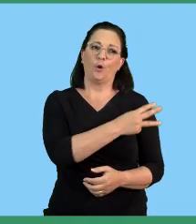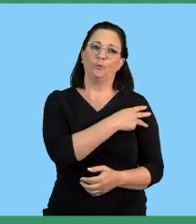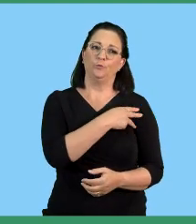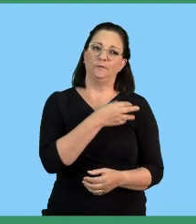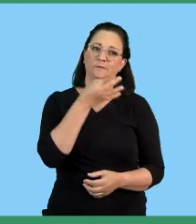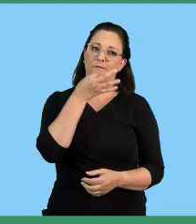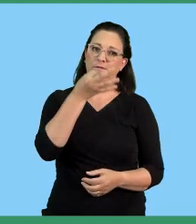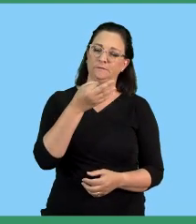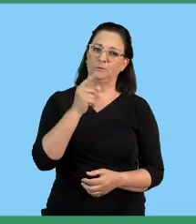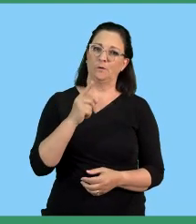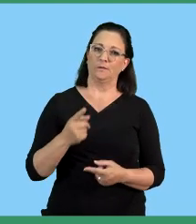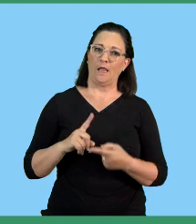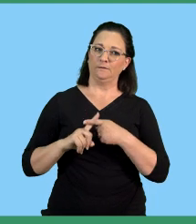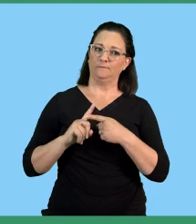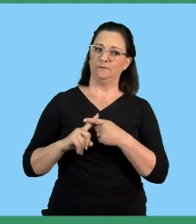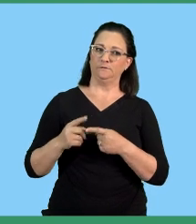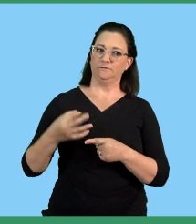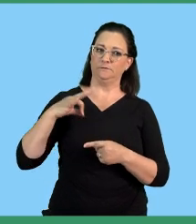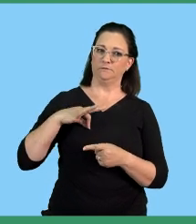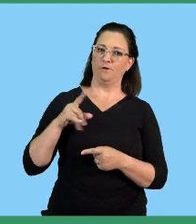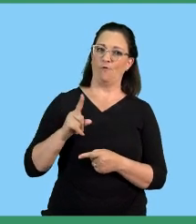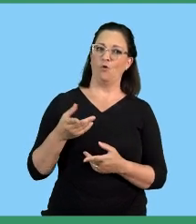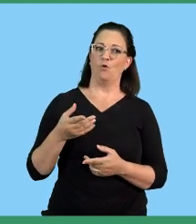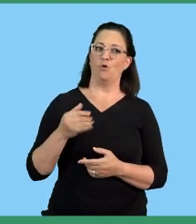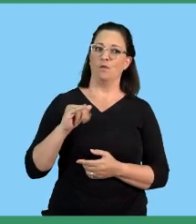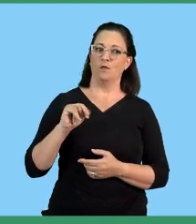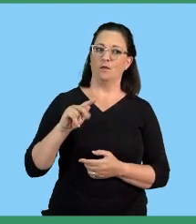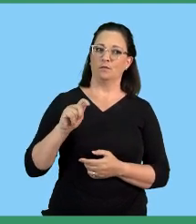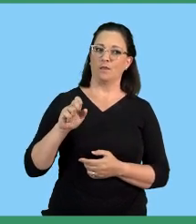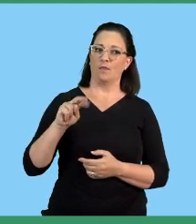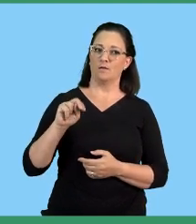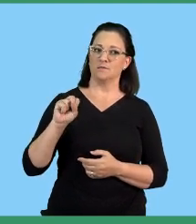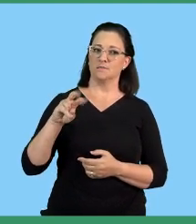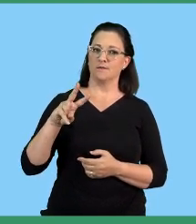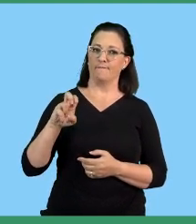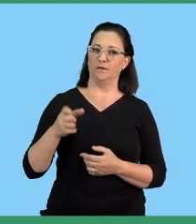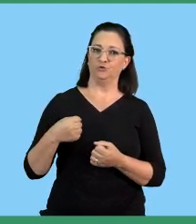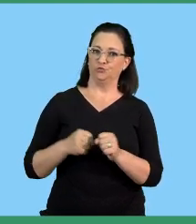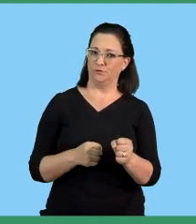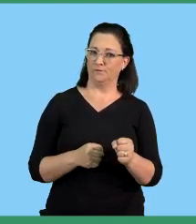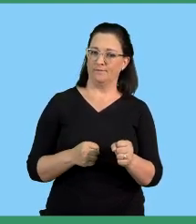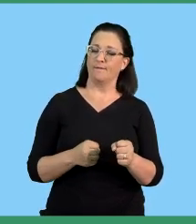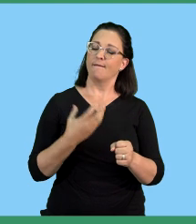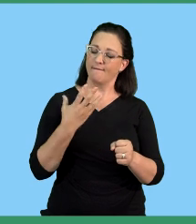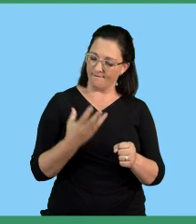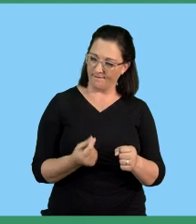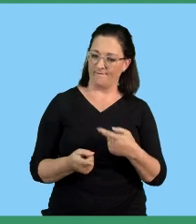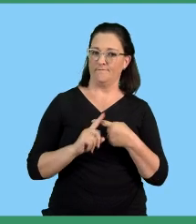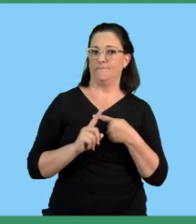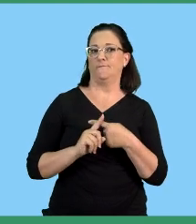of GFC on the advantages of intensive strategy. Now, intensive strategy has got advantages.